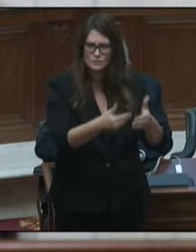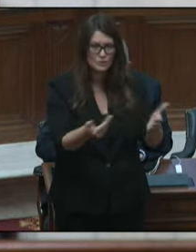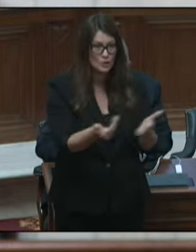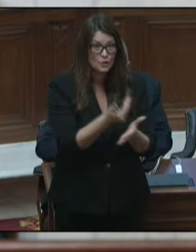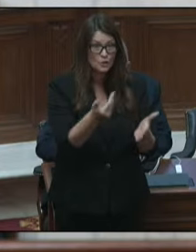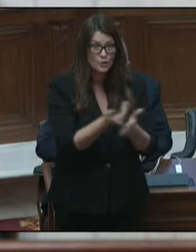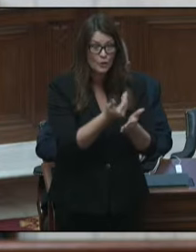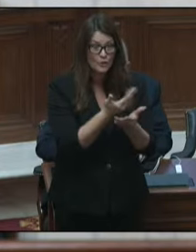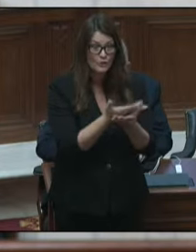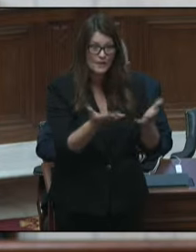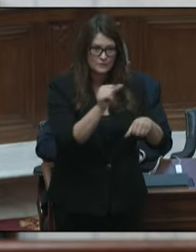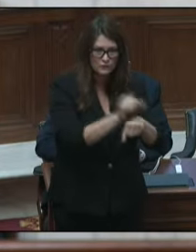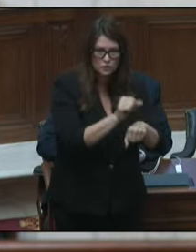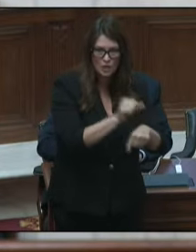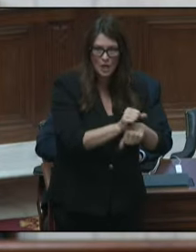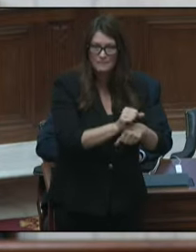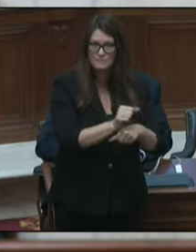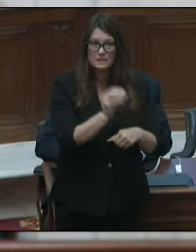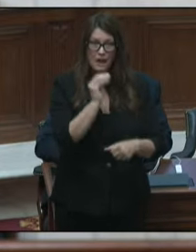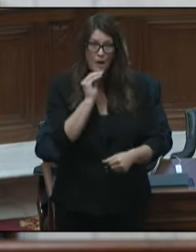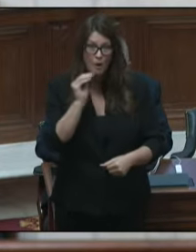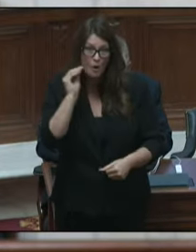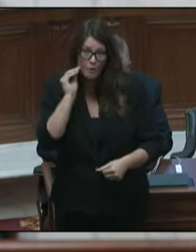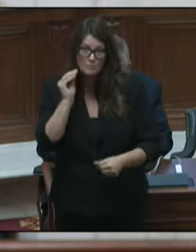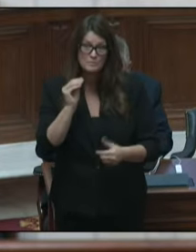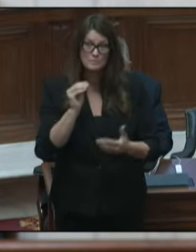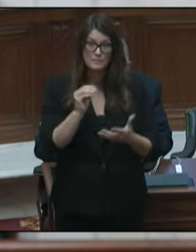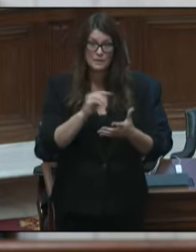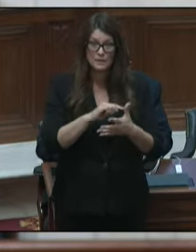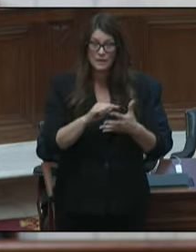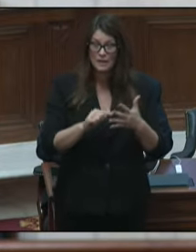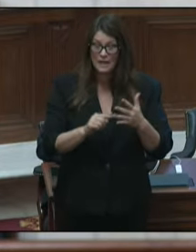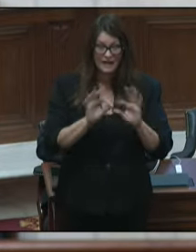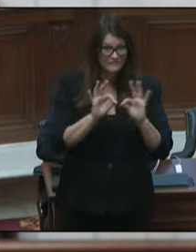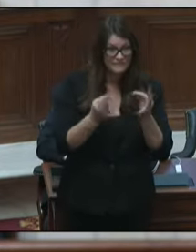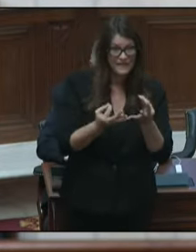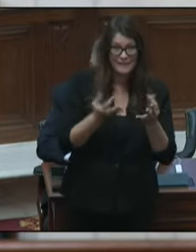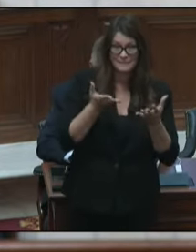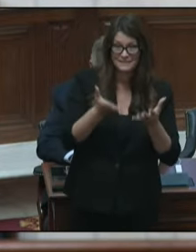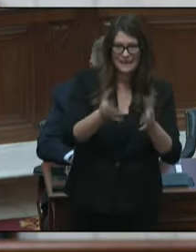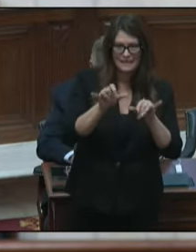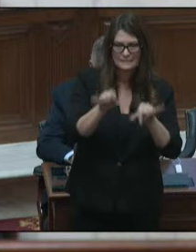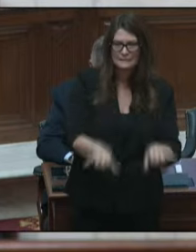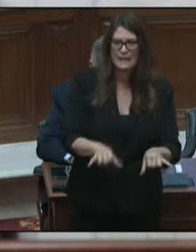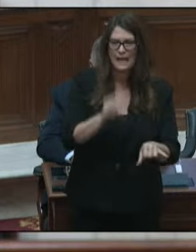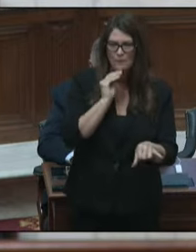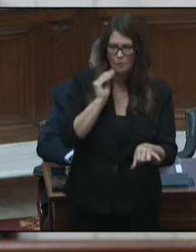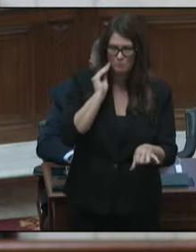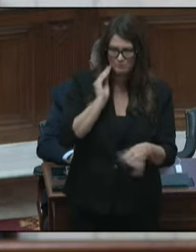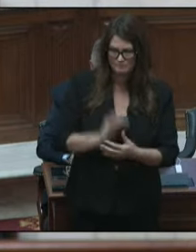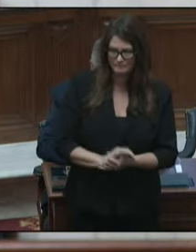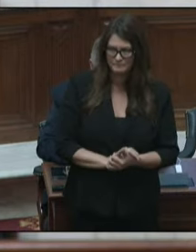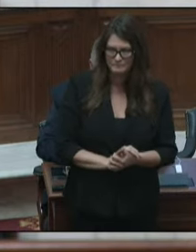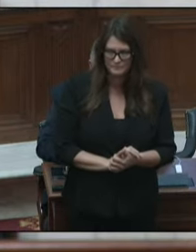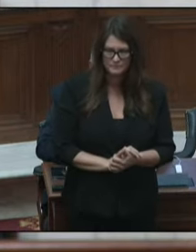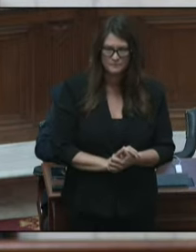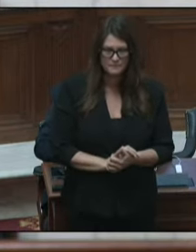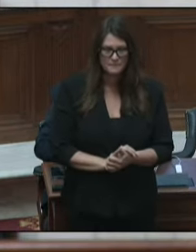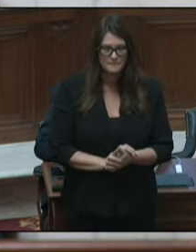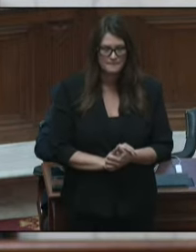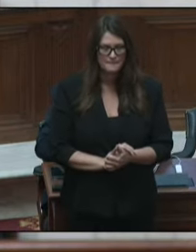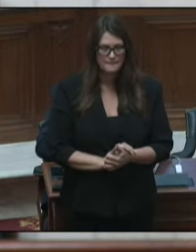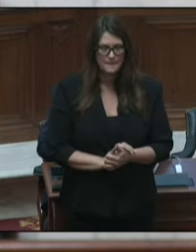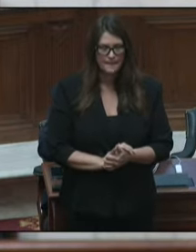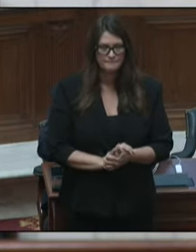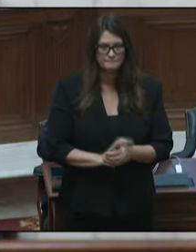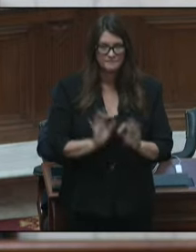to jobs that are coming home, and to families that can stay home. And speaking